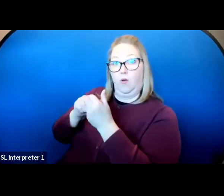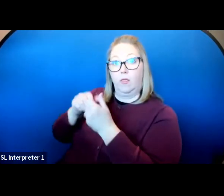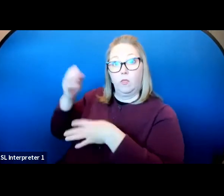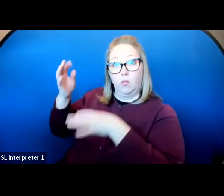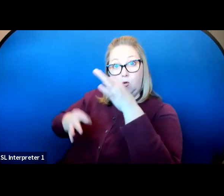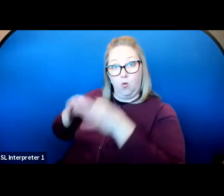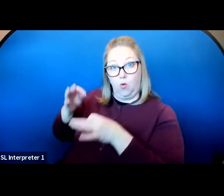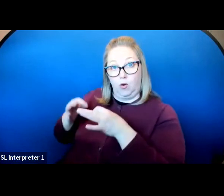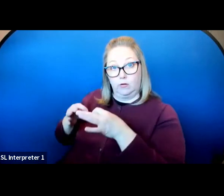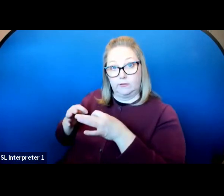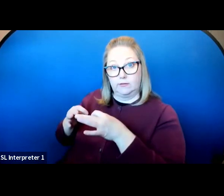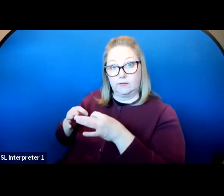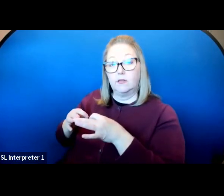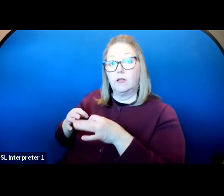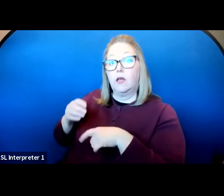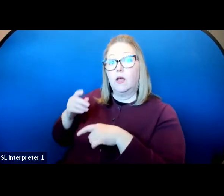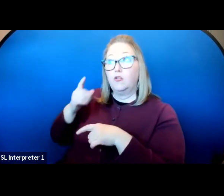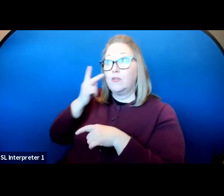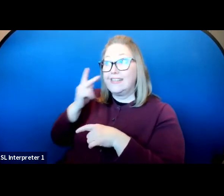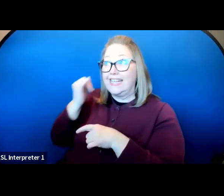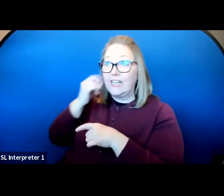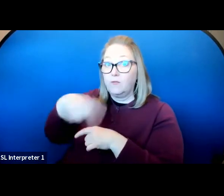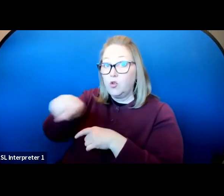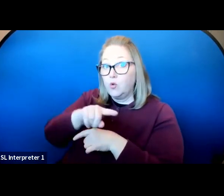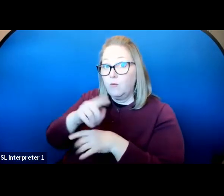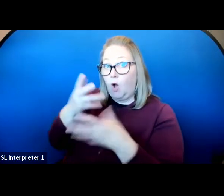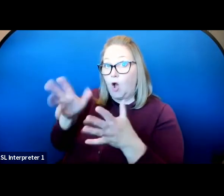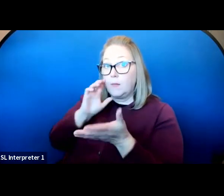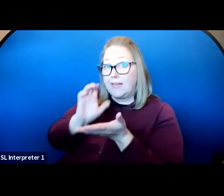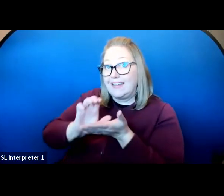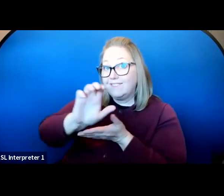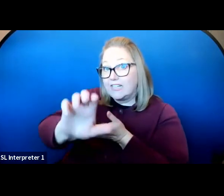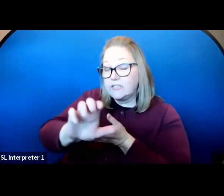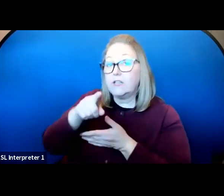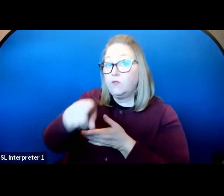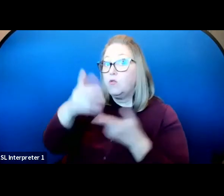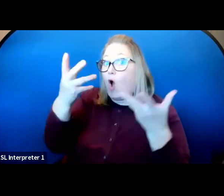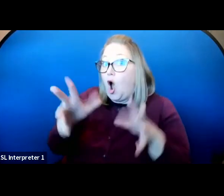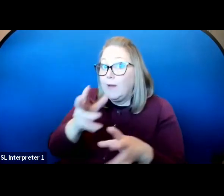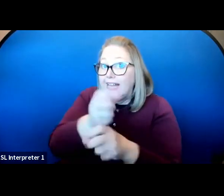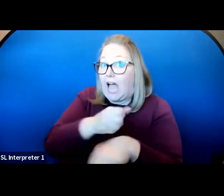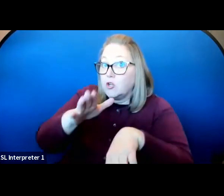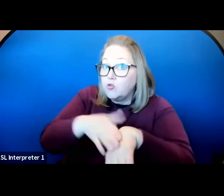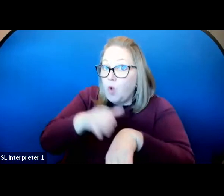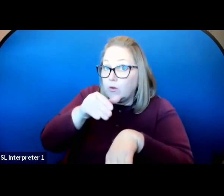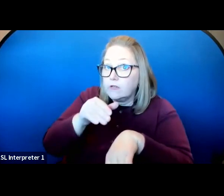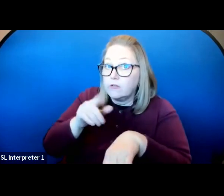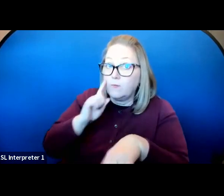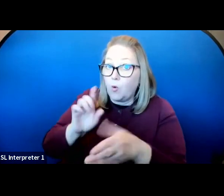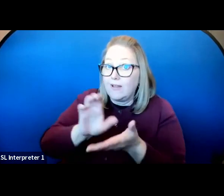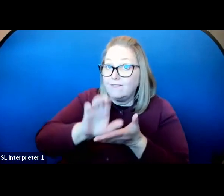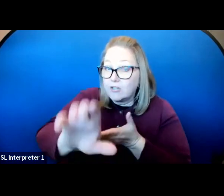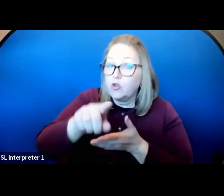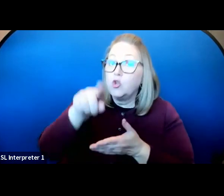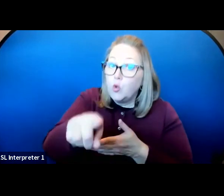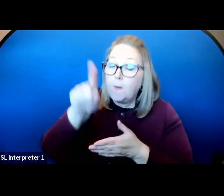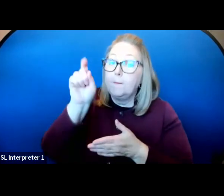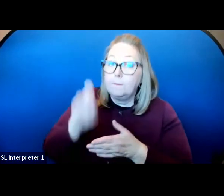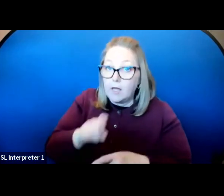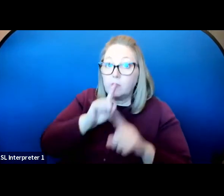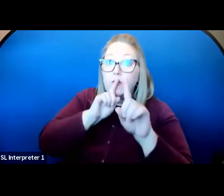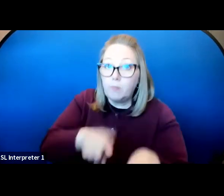If you have received an eviction notice at any level, it is very important that you respond to that eviction while we're working